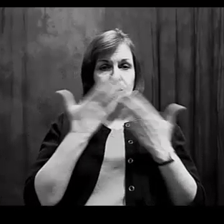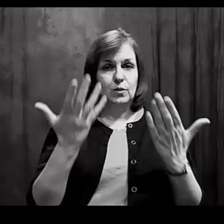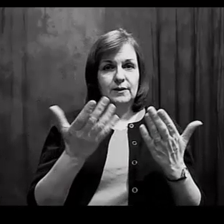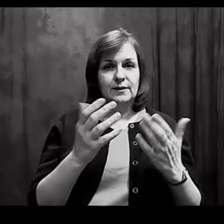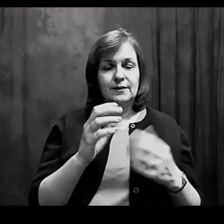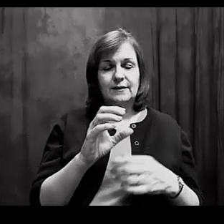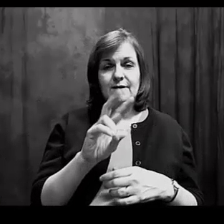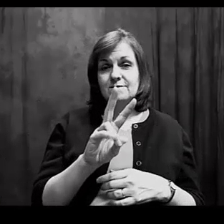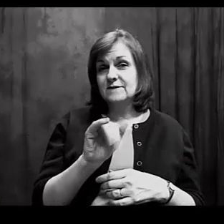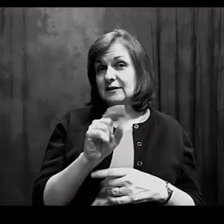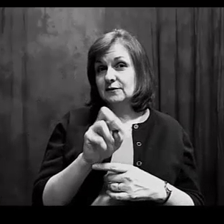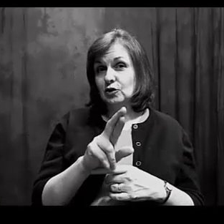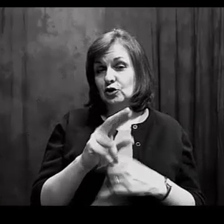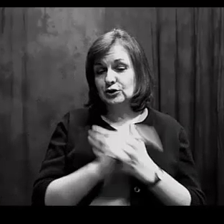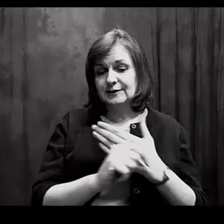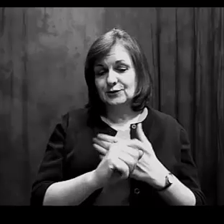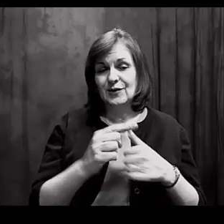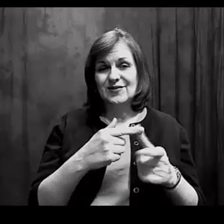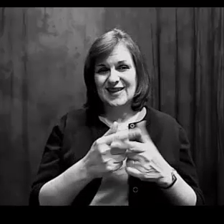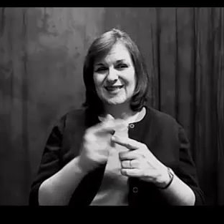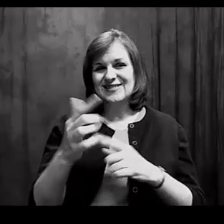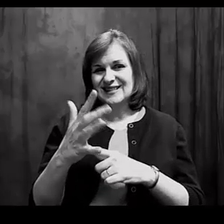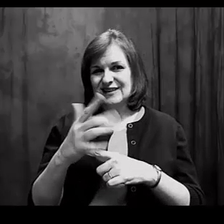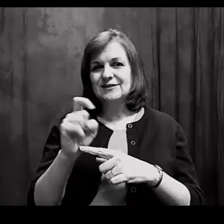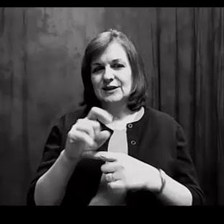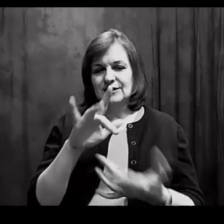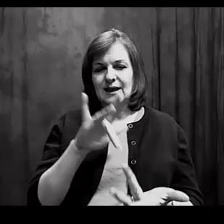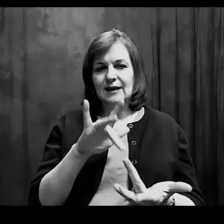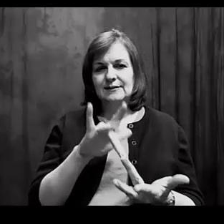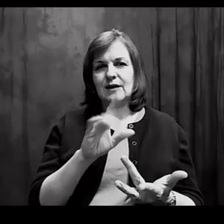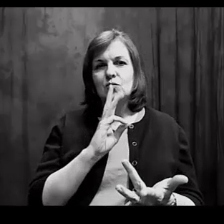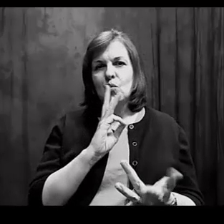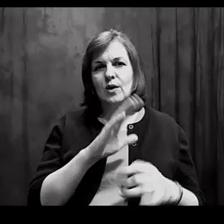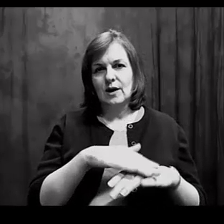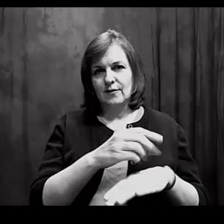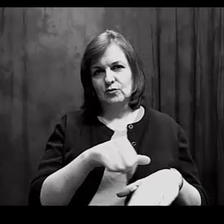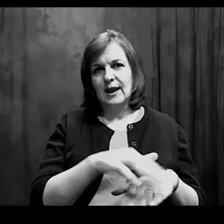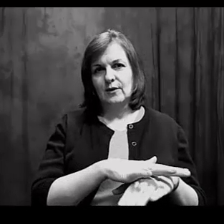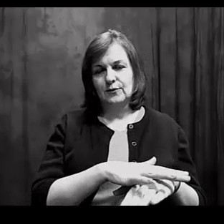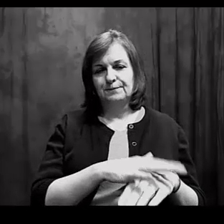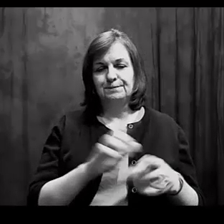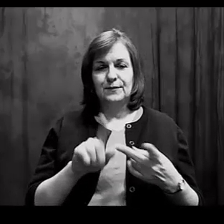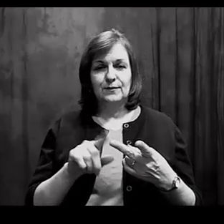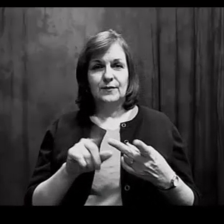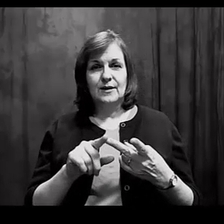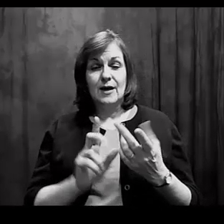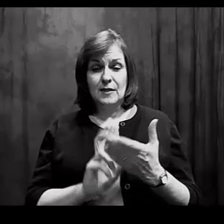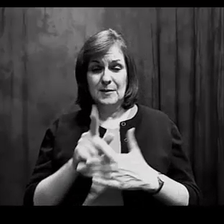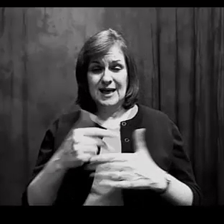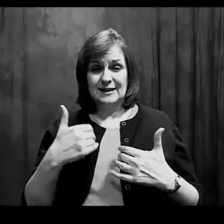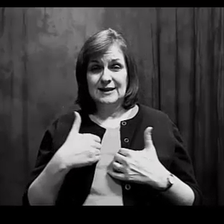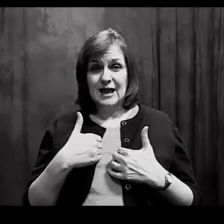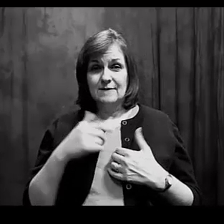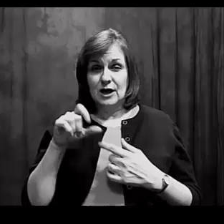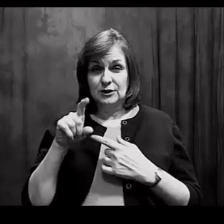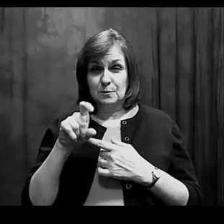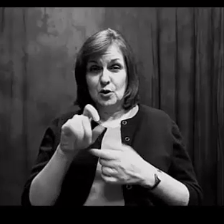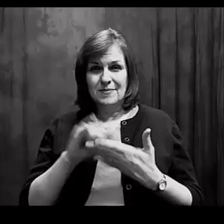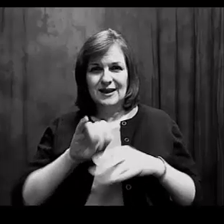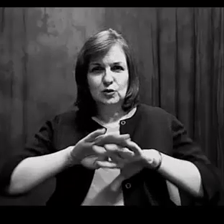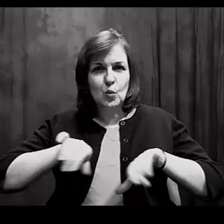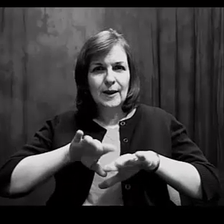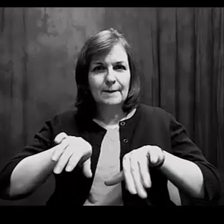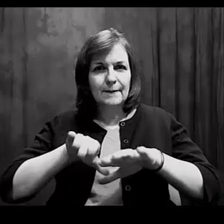don't have any of this vascular tissue, your leaves have to remain in contact with the water on the ground. The